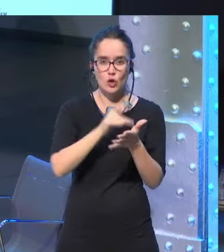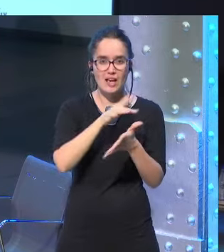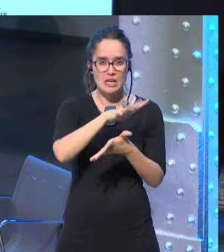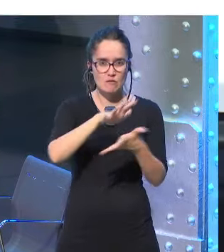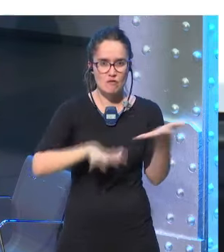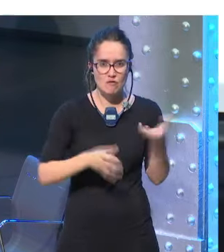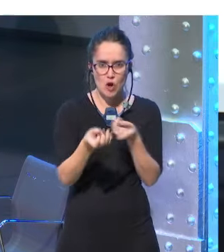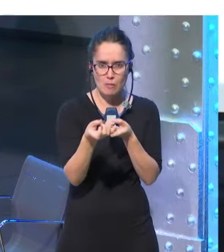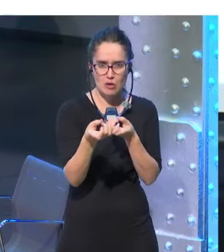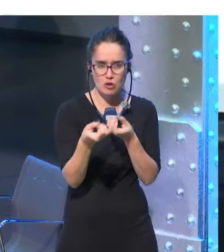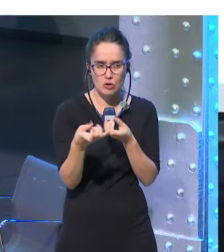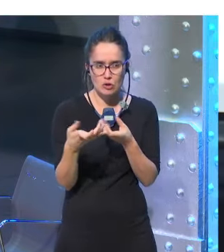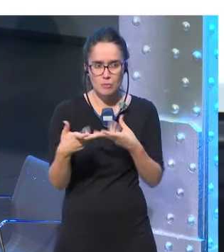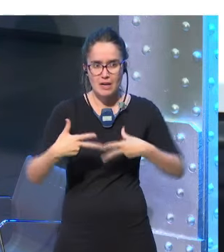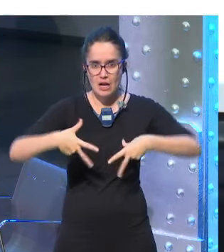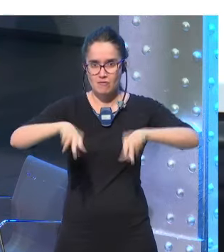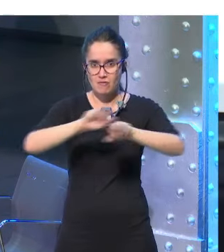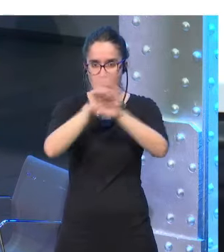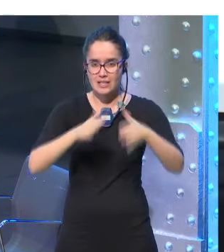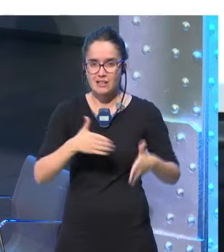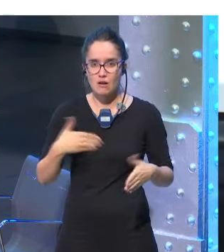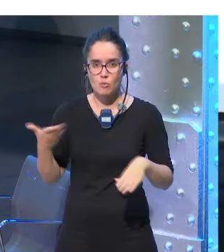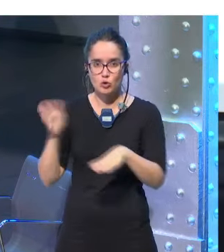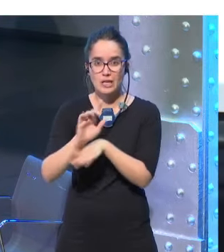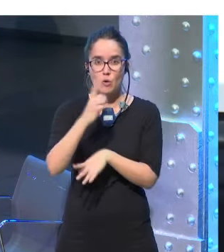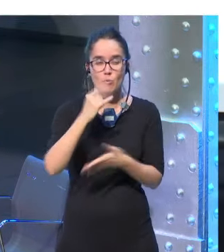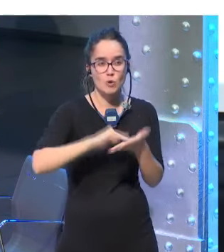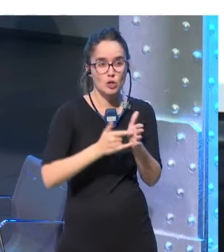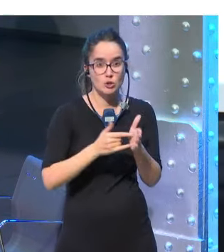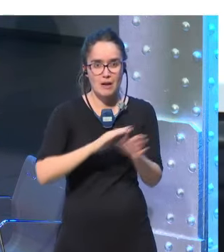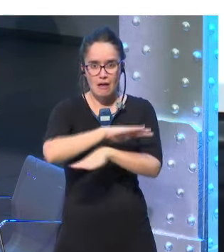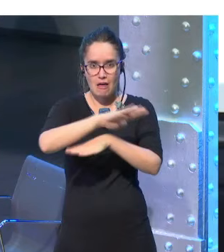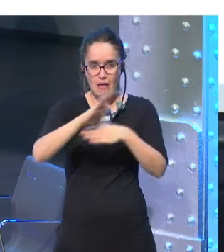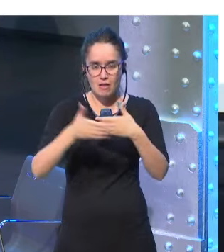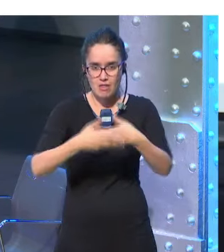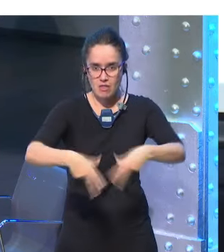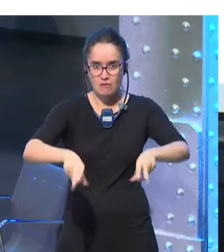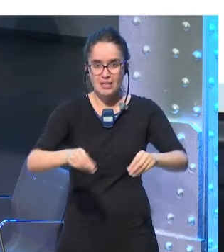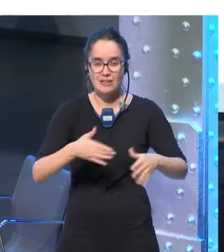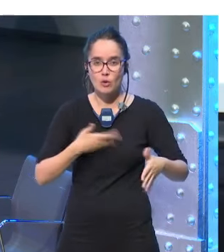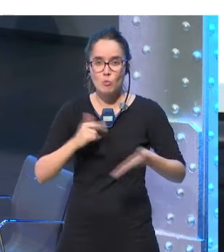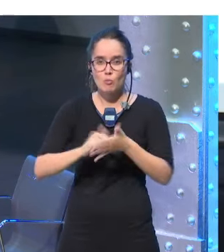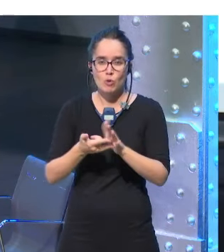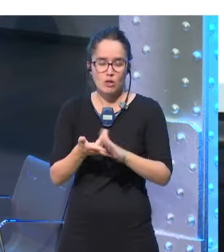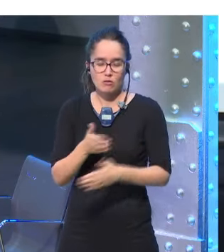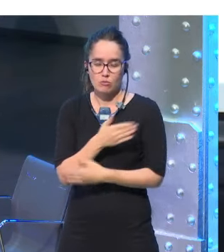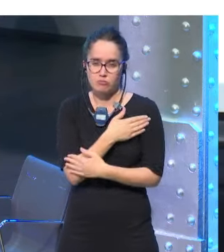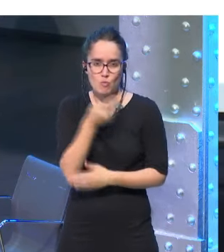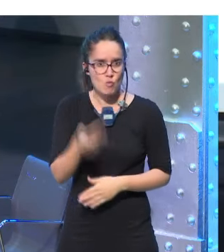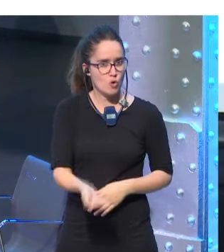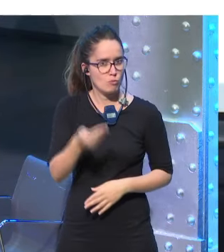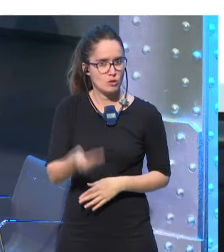one project, and to close the loop, I would like to take a topic which is dear to my heart, that's basically ecology,